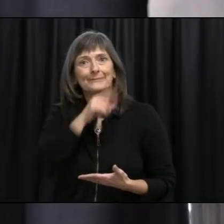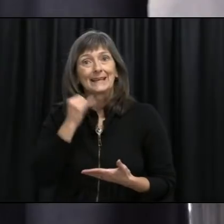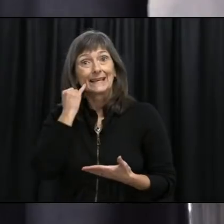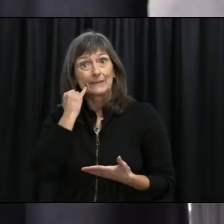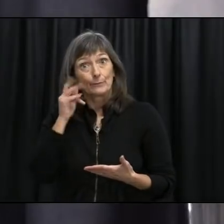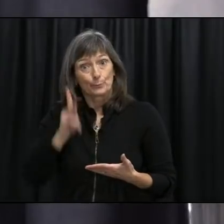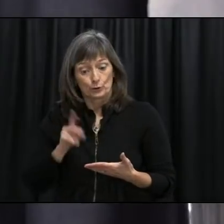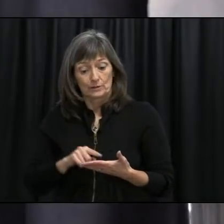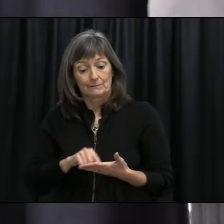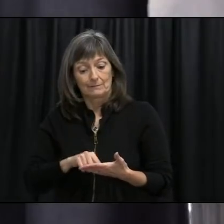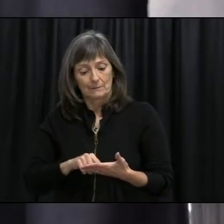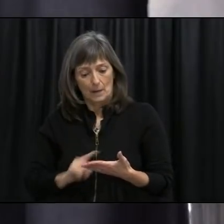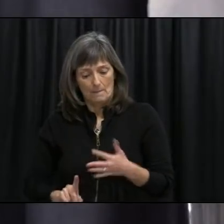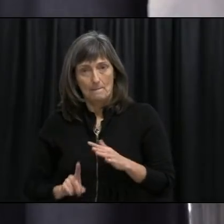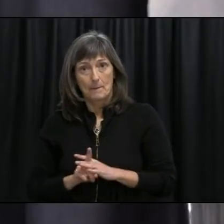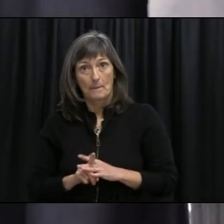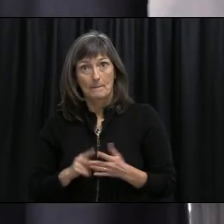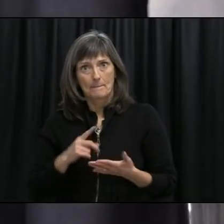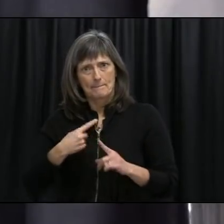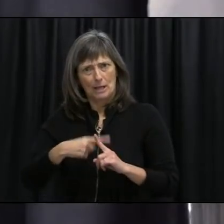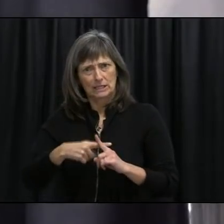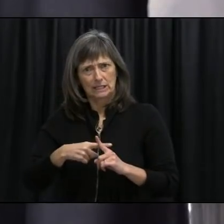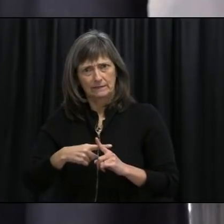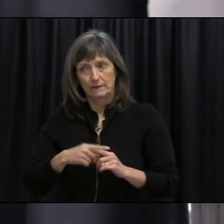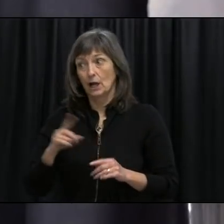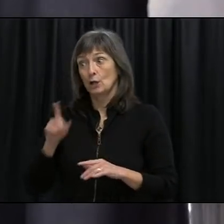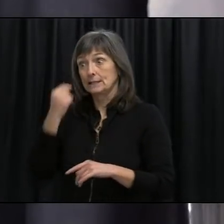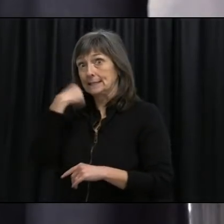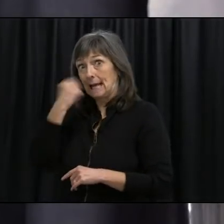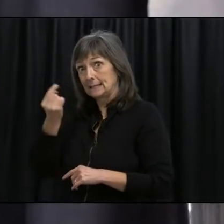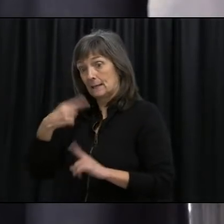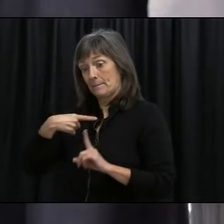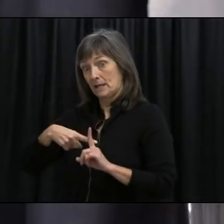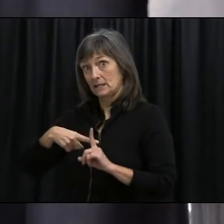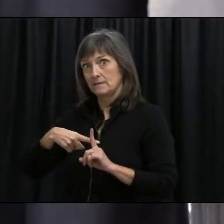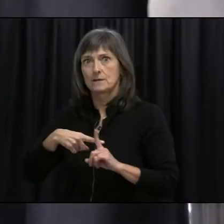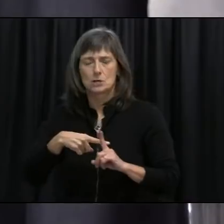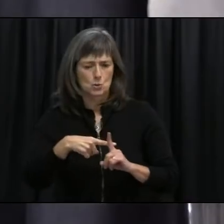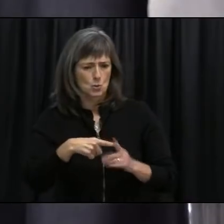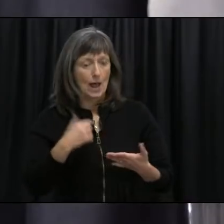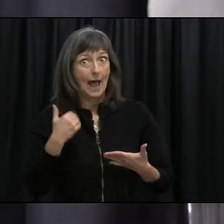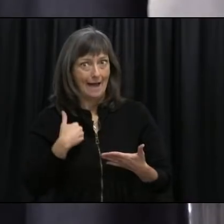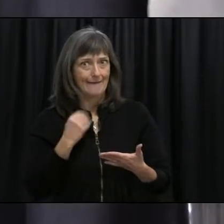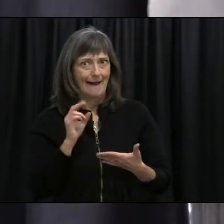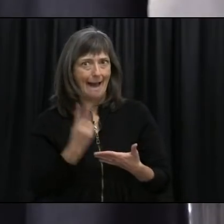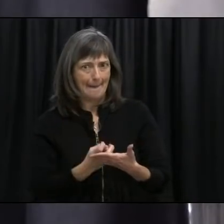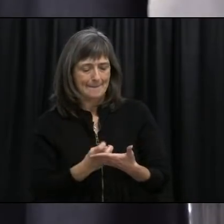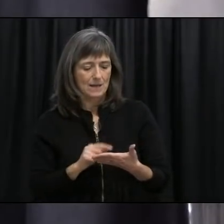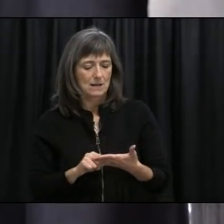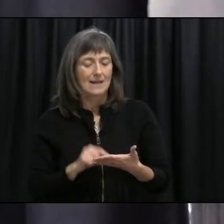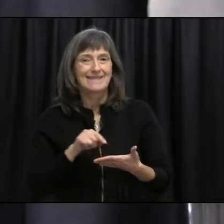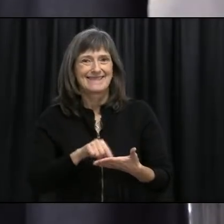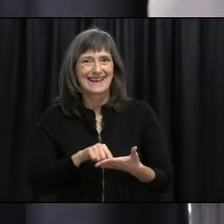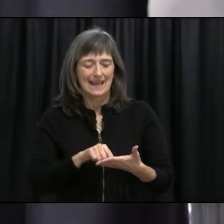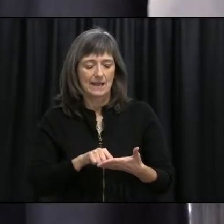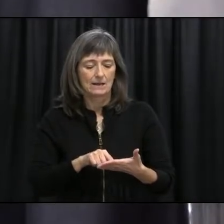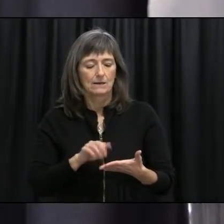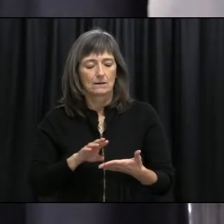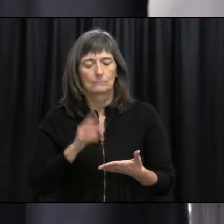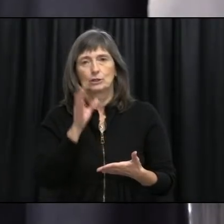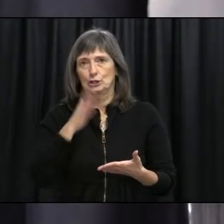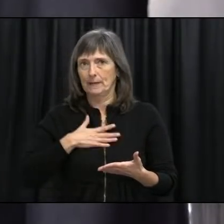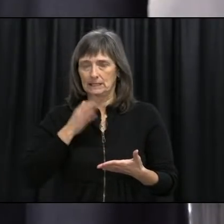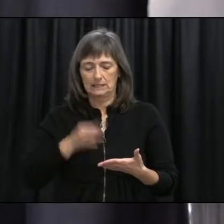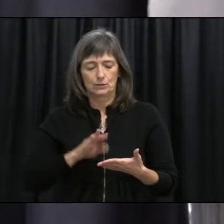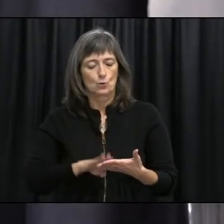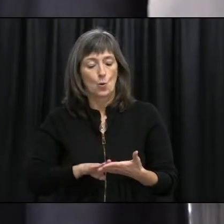positive, and then those people whose phones are alerted seeking advice from 811. It does not involve the Department of Health,